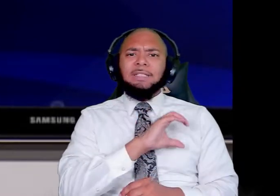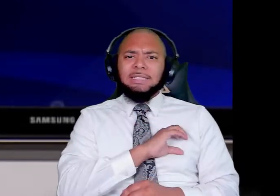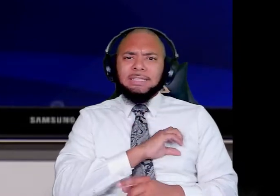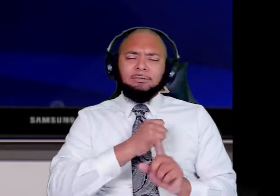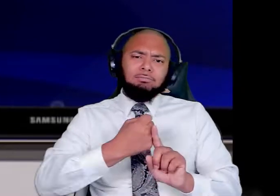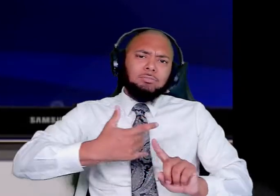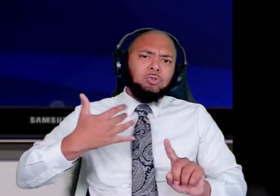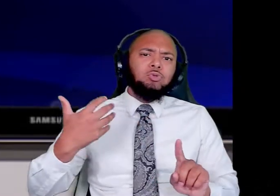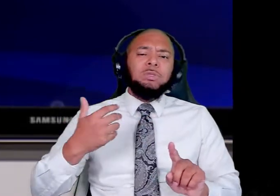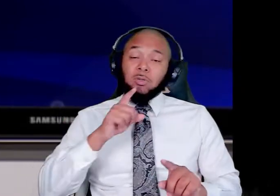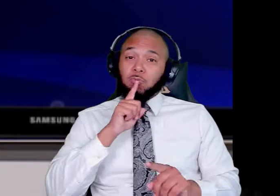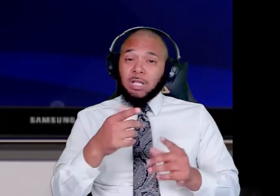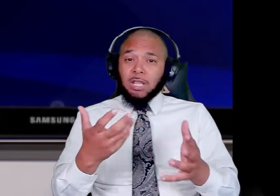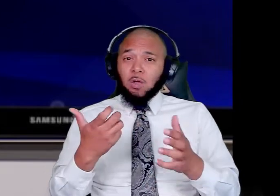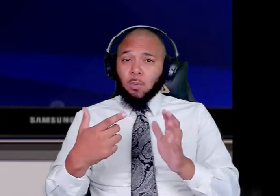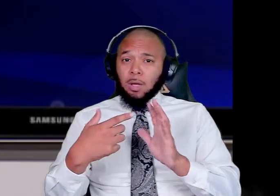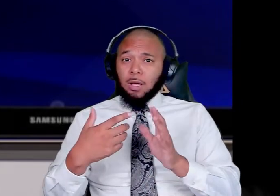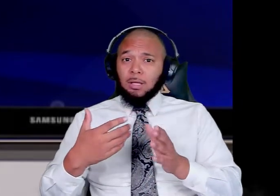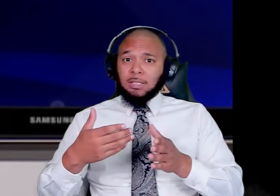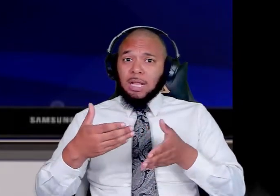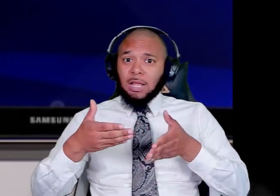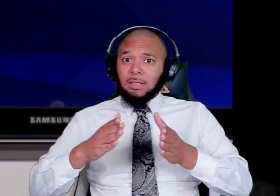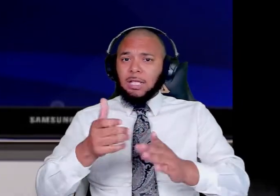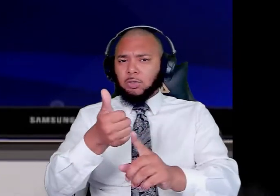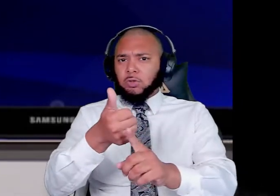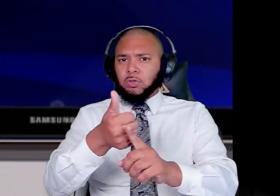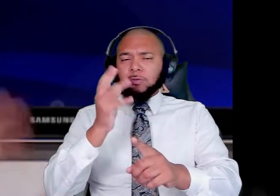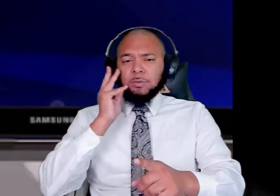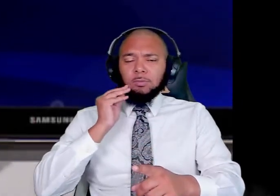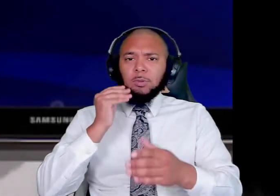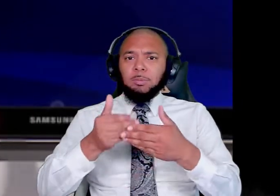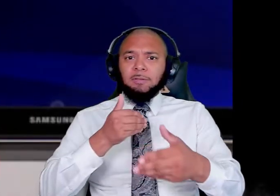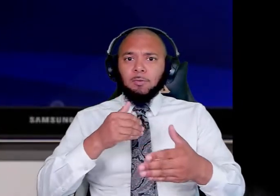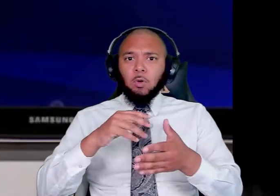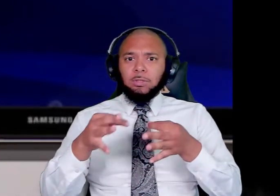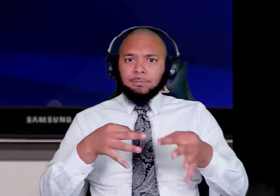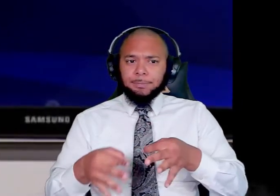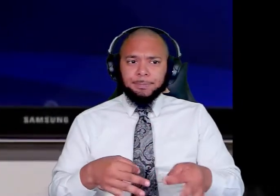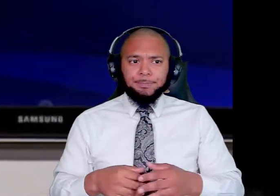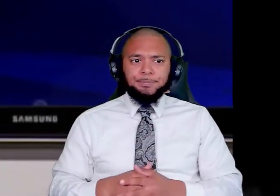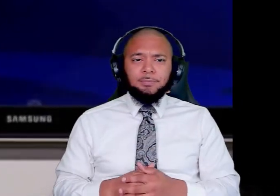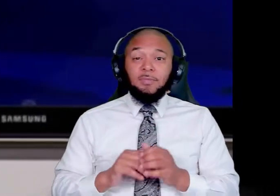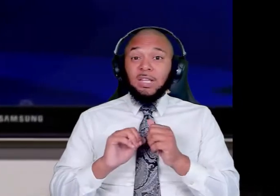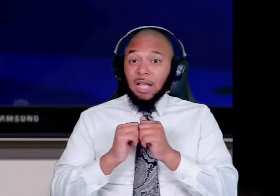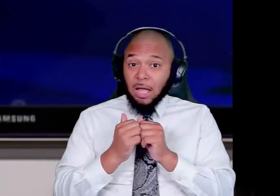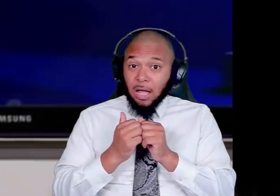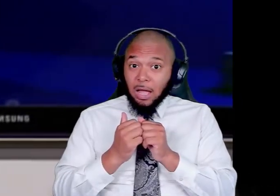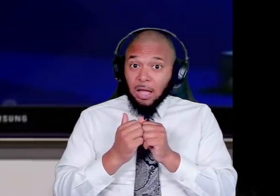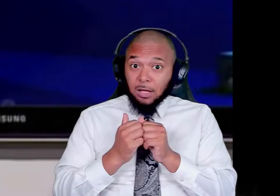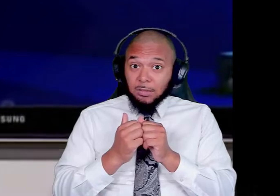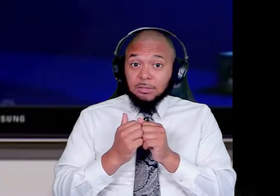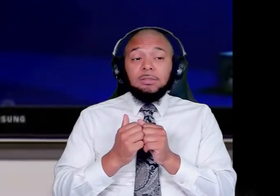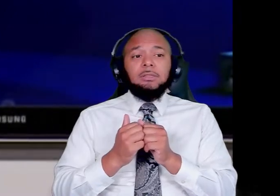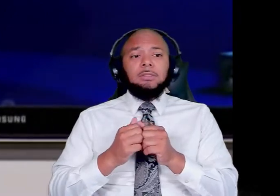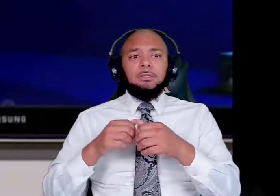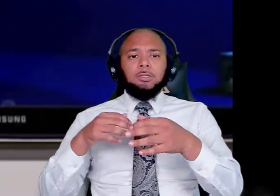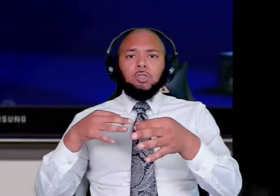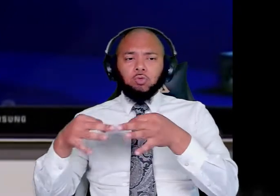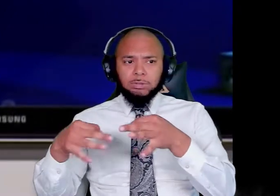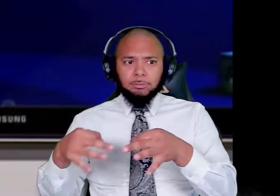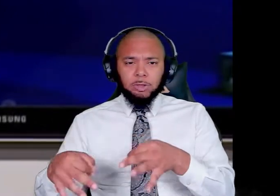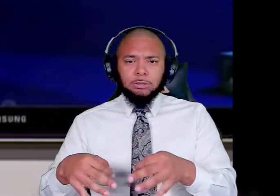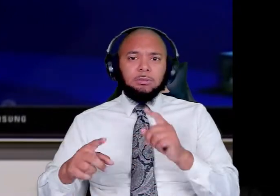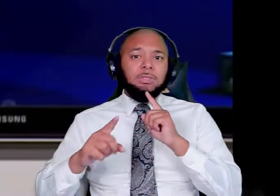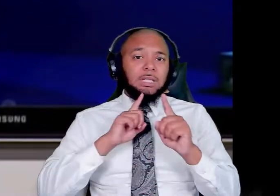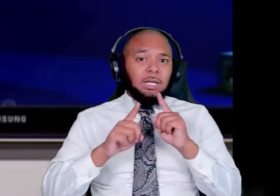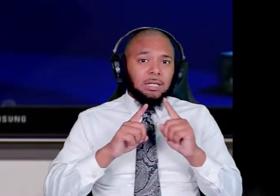really let you feel that before we go on. How does he do it? He uses description, dialogue,